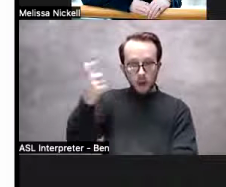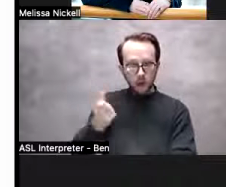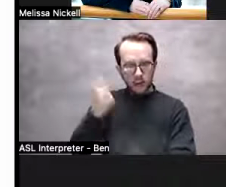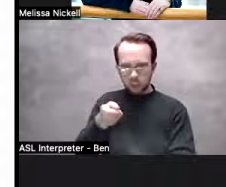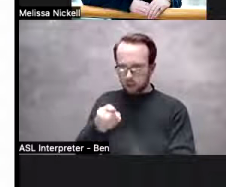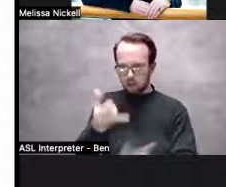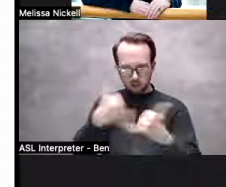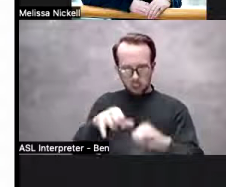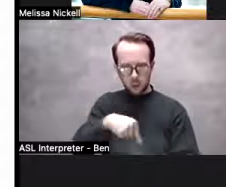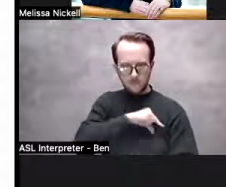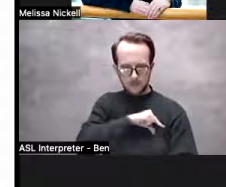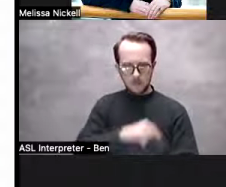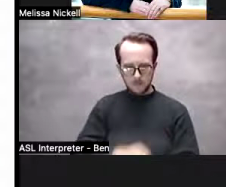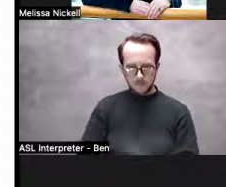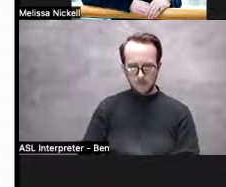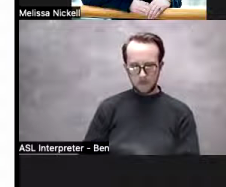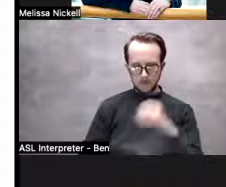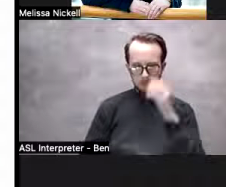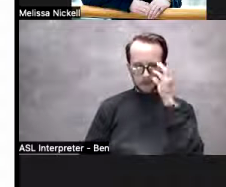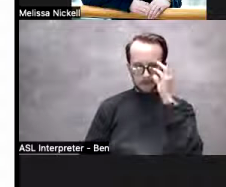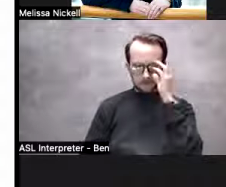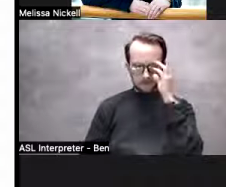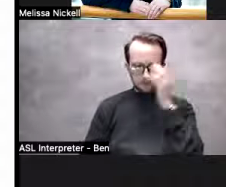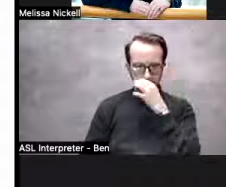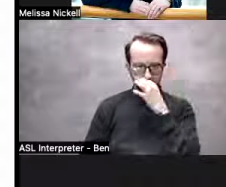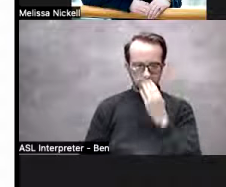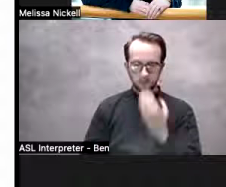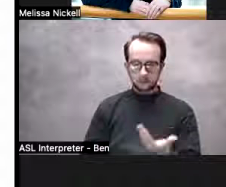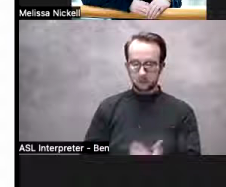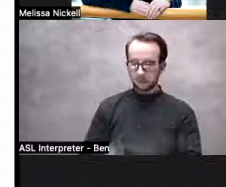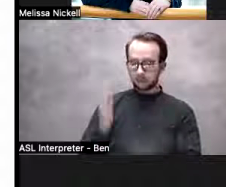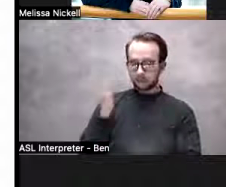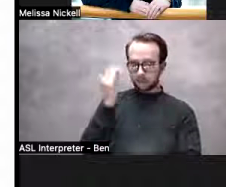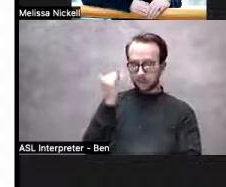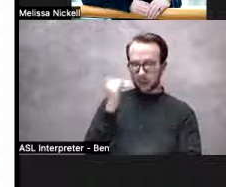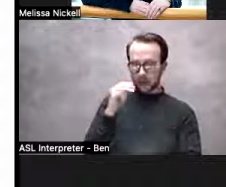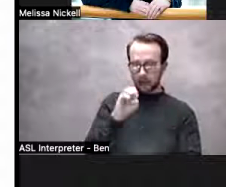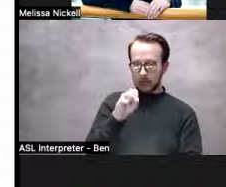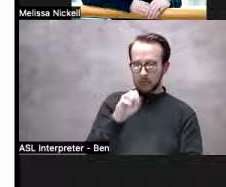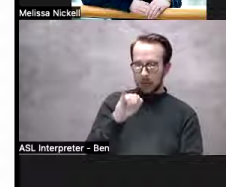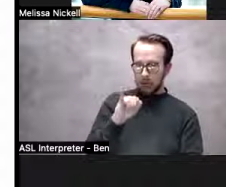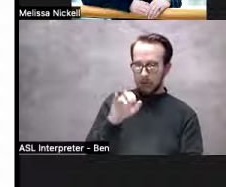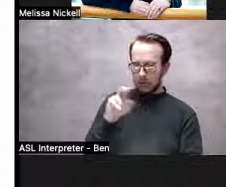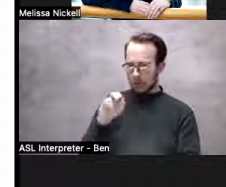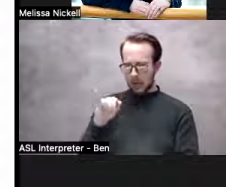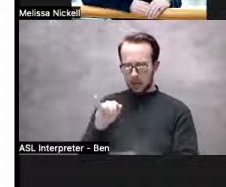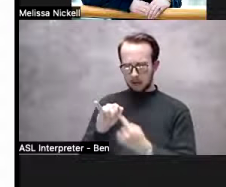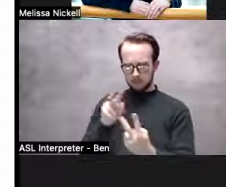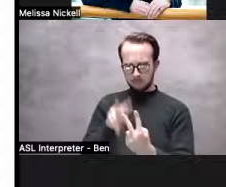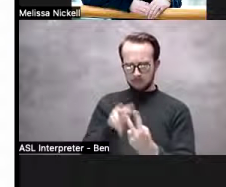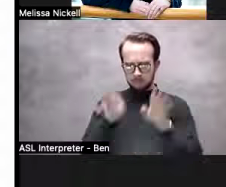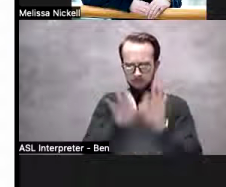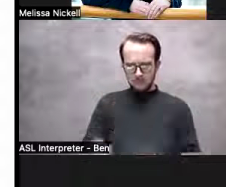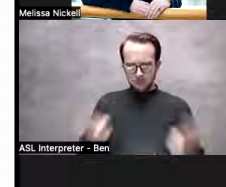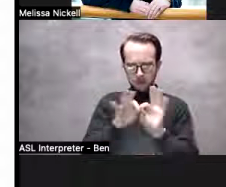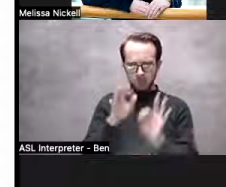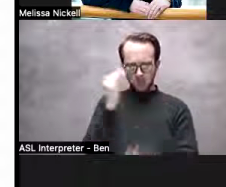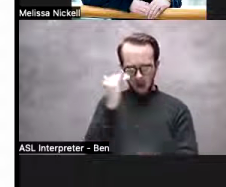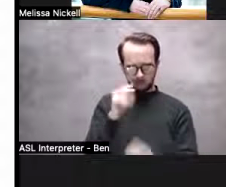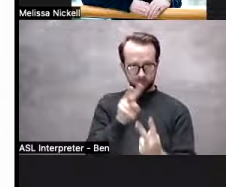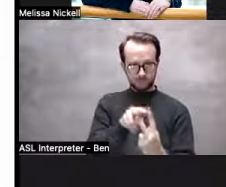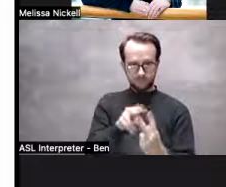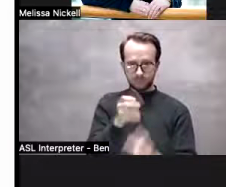you. So why is ESI or new investigator status important? Well, it's important for a couple of reasons.